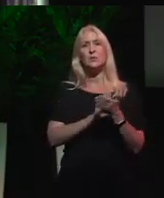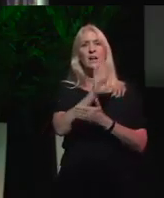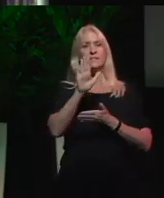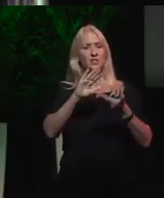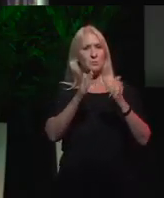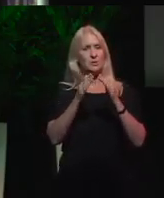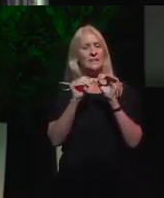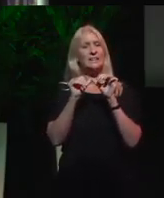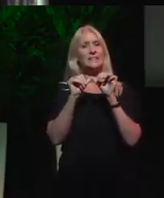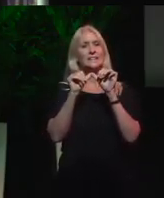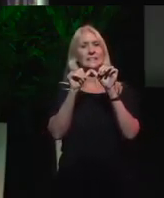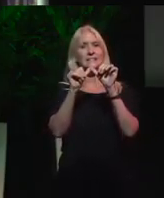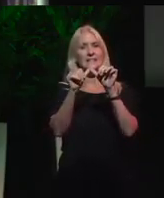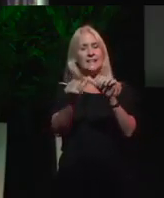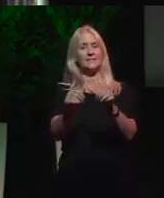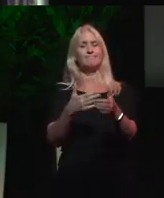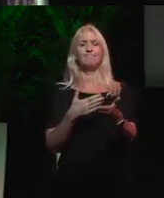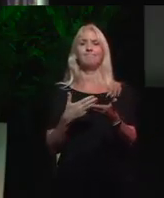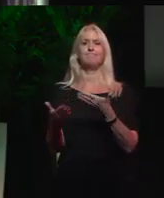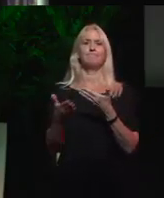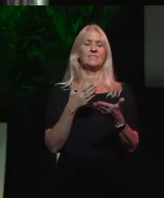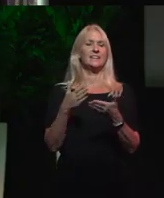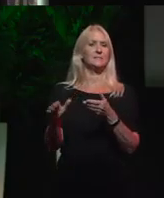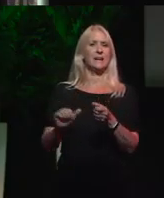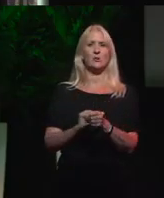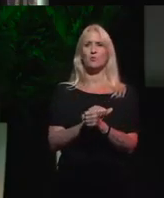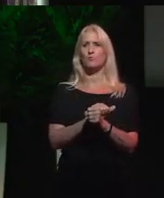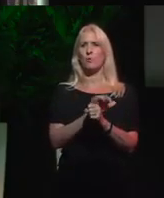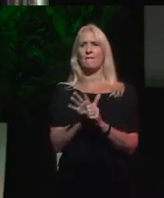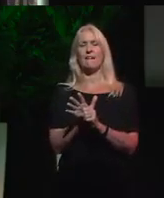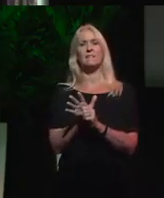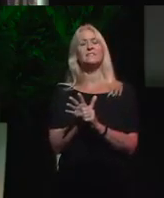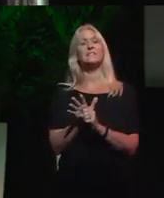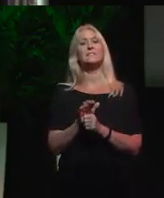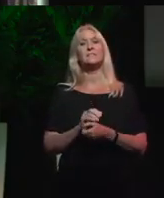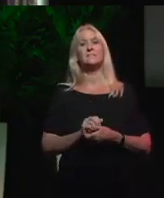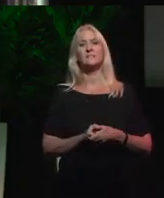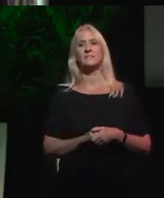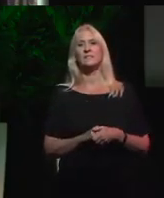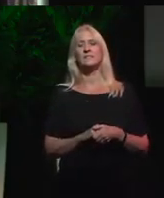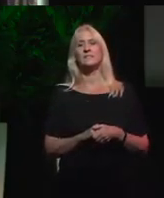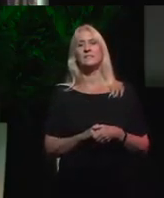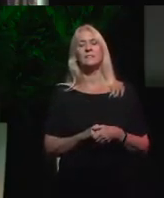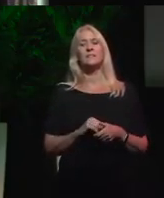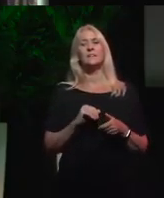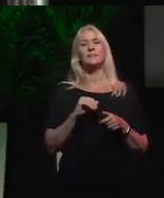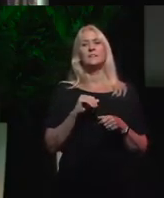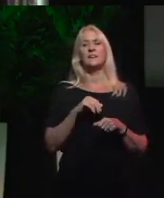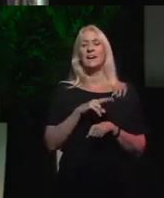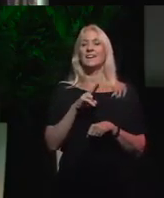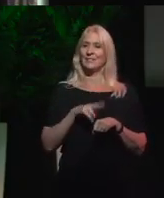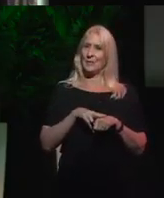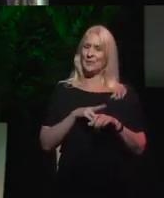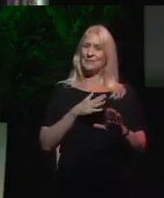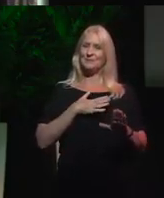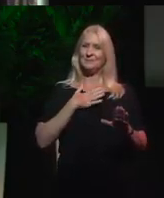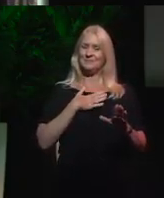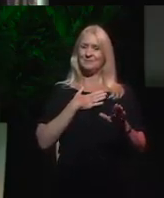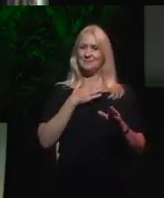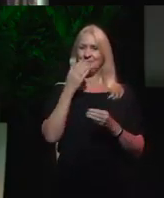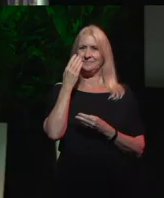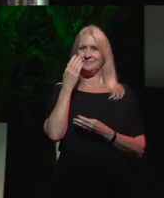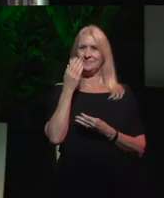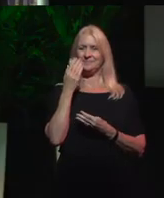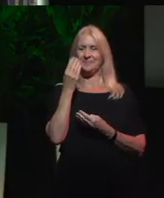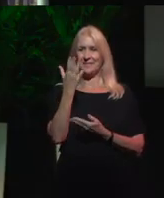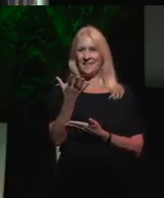to continue despite the coronavirus. And of course, we are delighted to share that